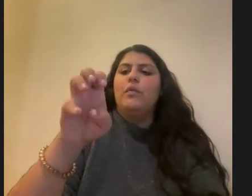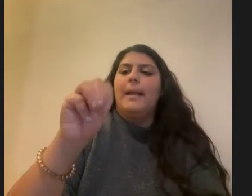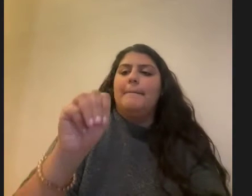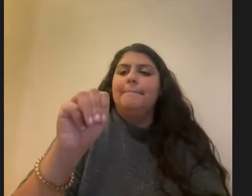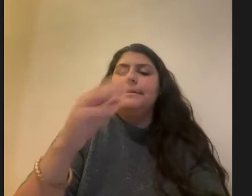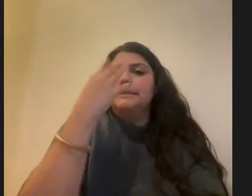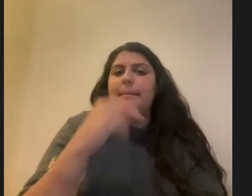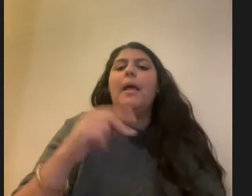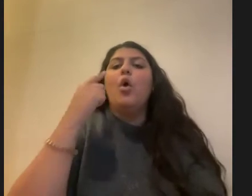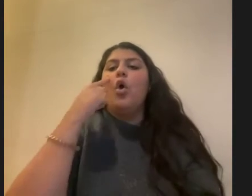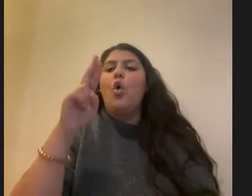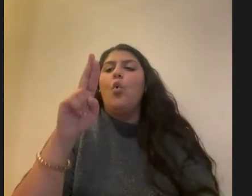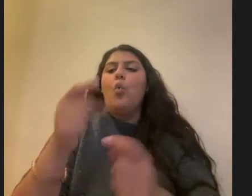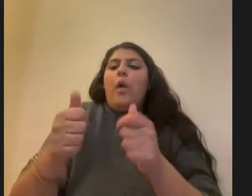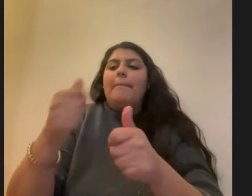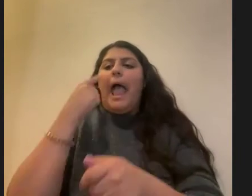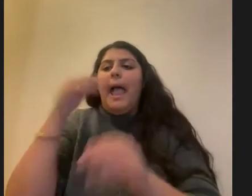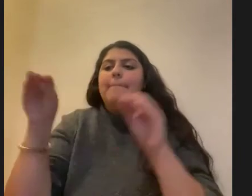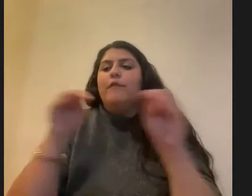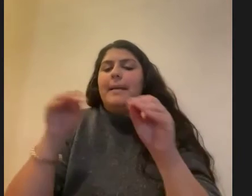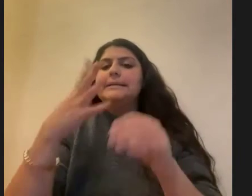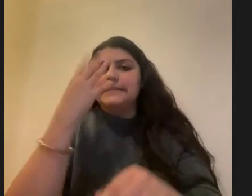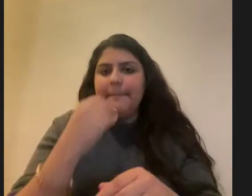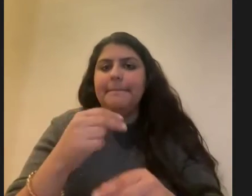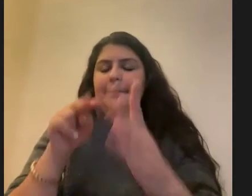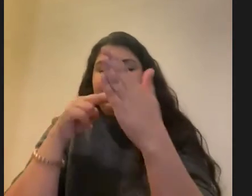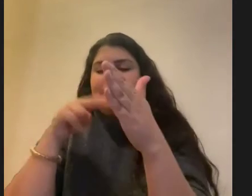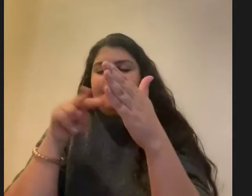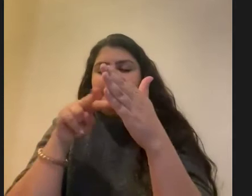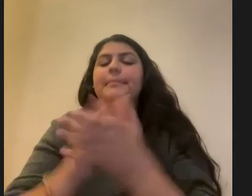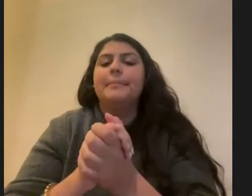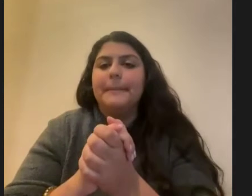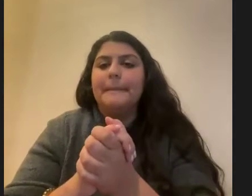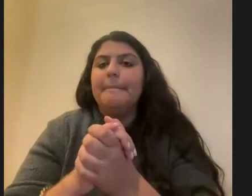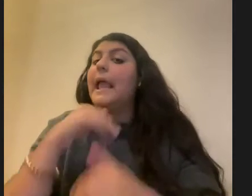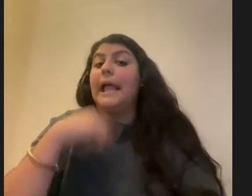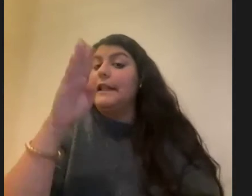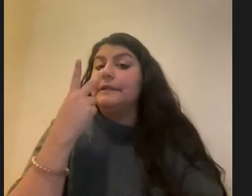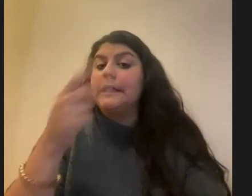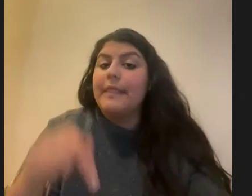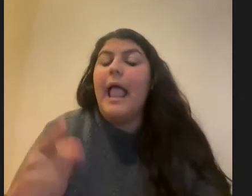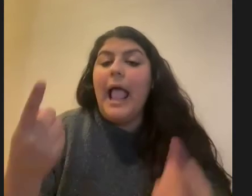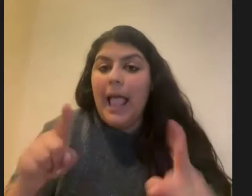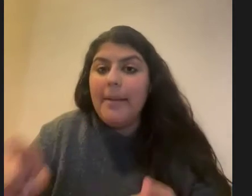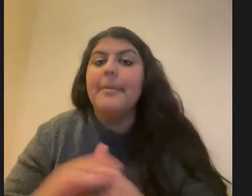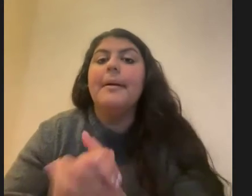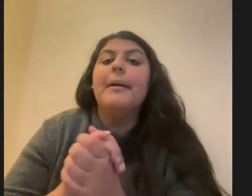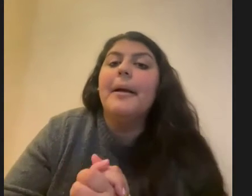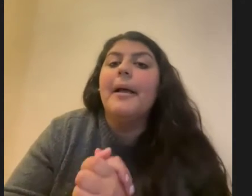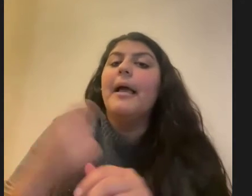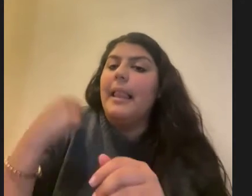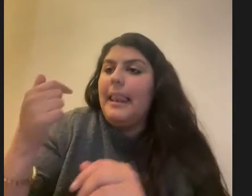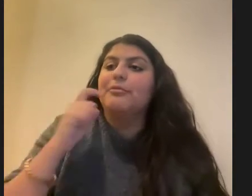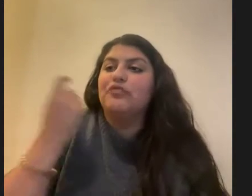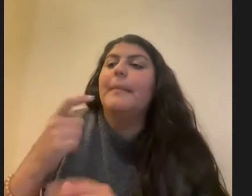rapid eye movement sleep. And you'll actually see them, which I have not ever seen this happen, which I'm a little jealous of, but I've seen like the